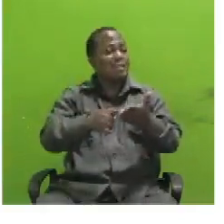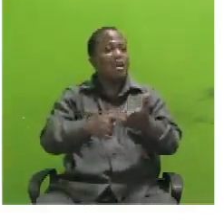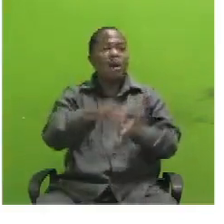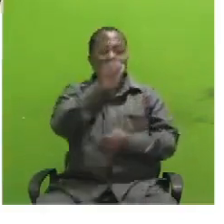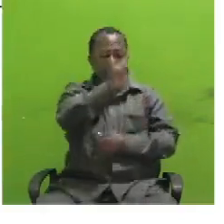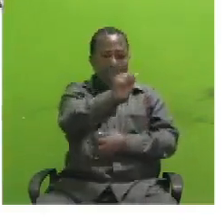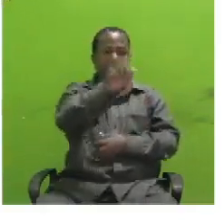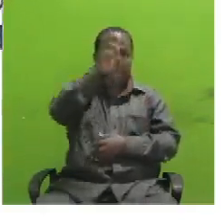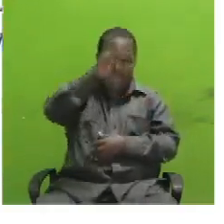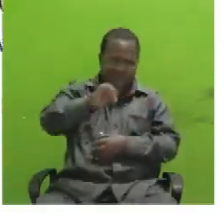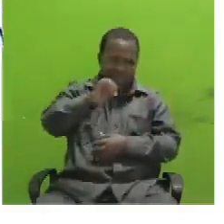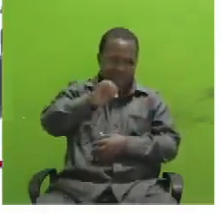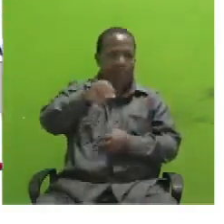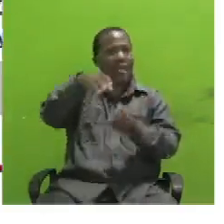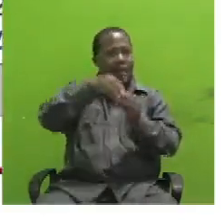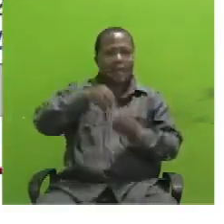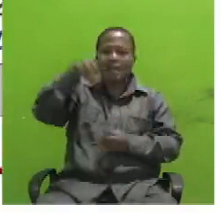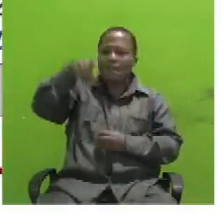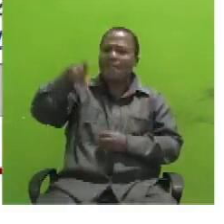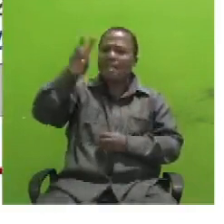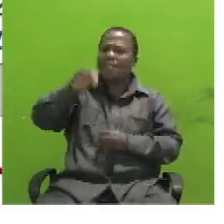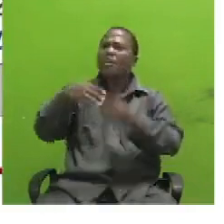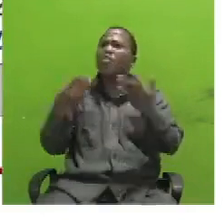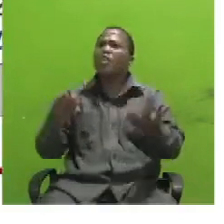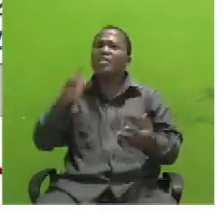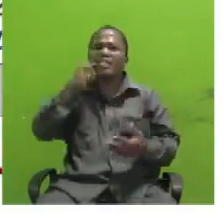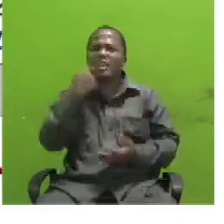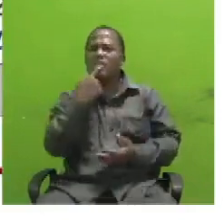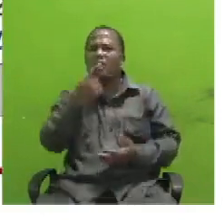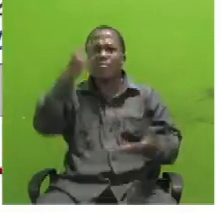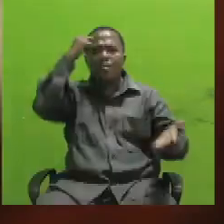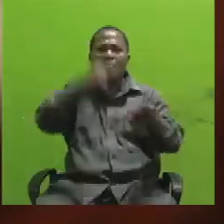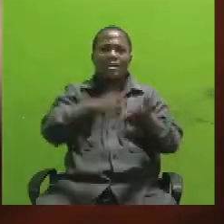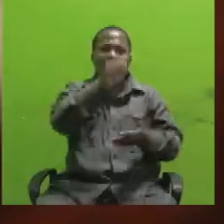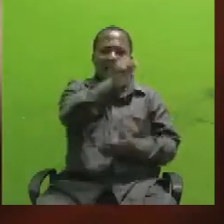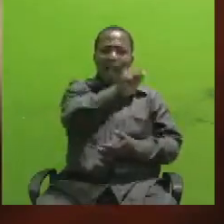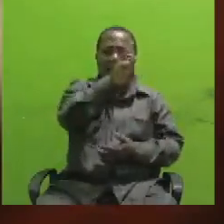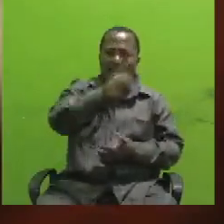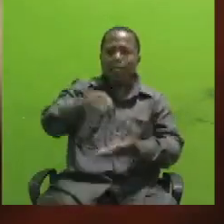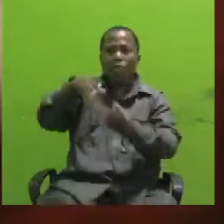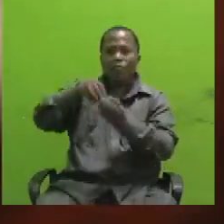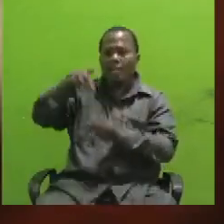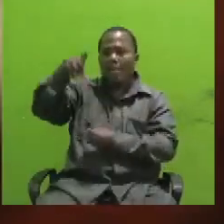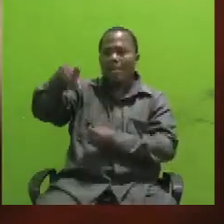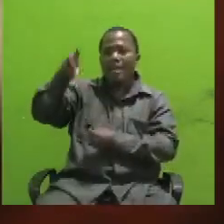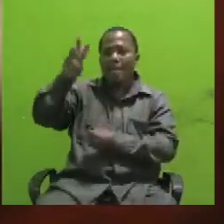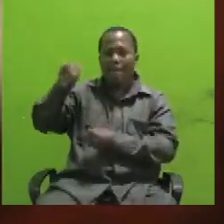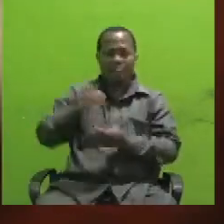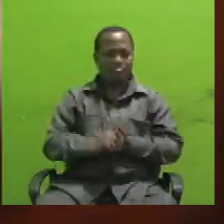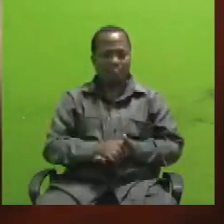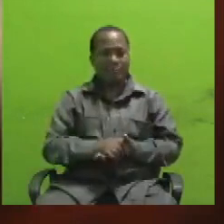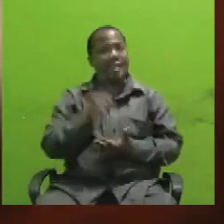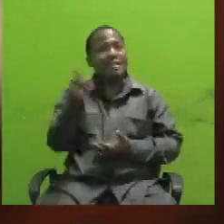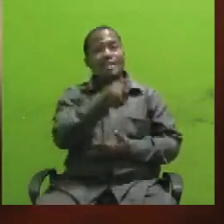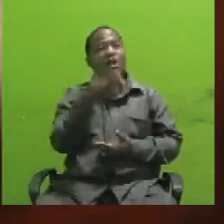AM and PM. Who can try to give me the meaning of AM and PM? These are also